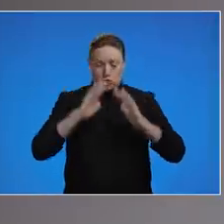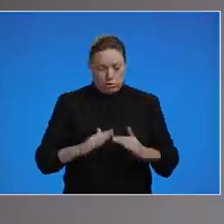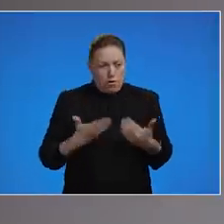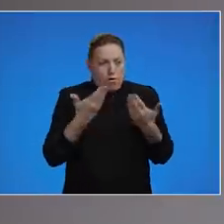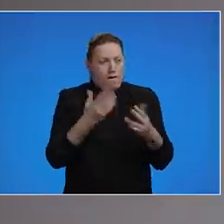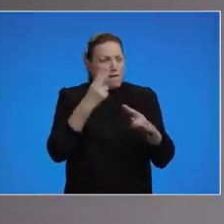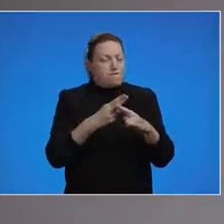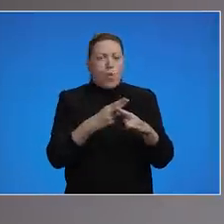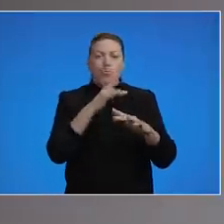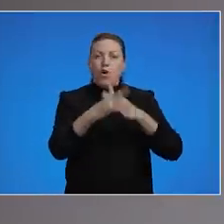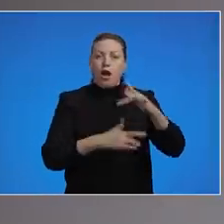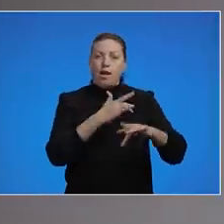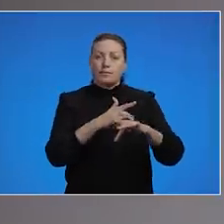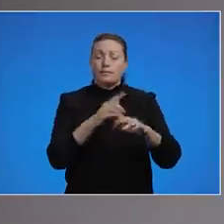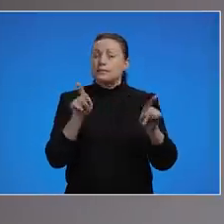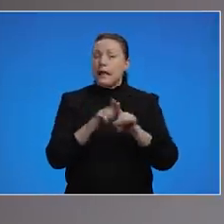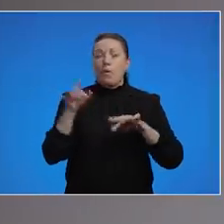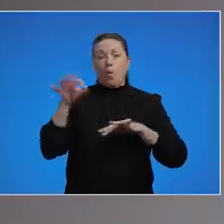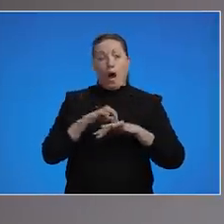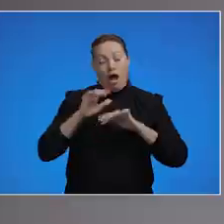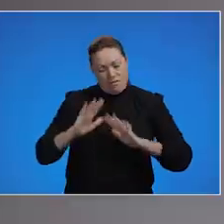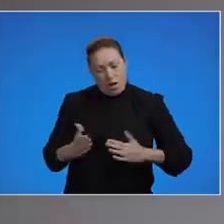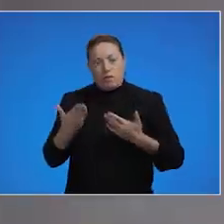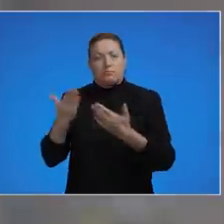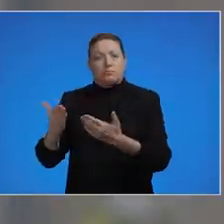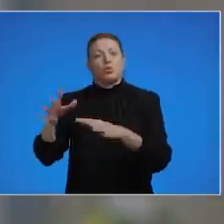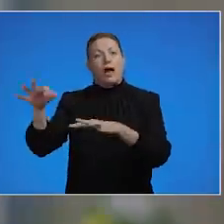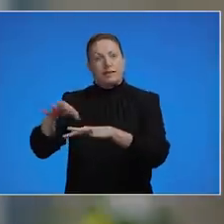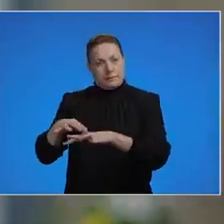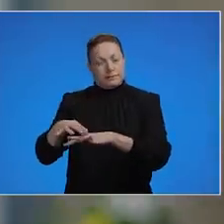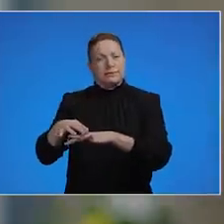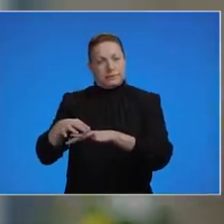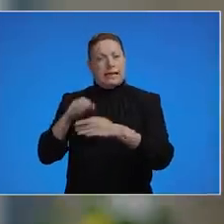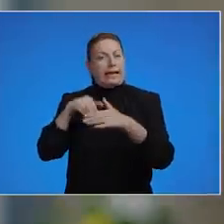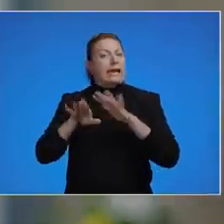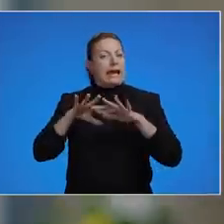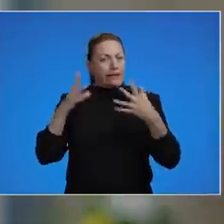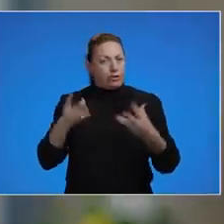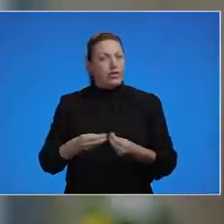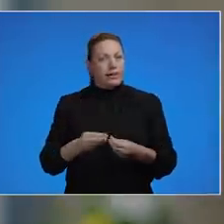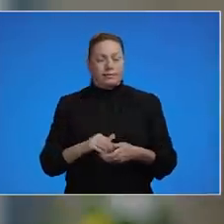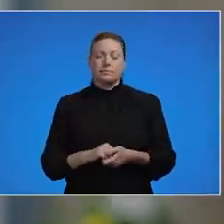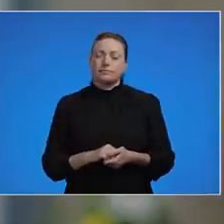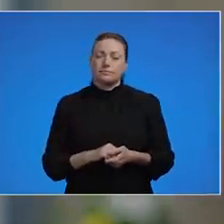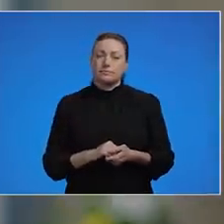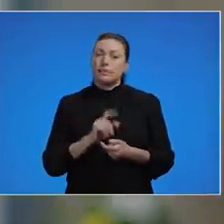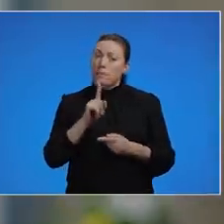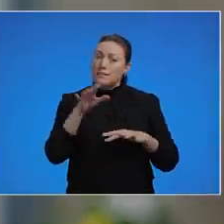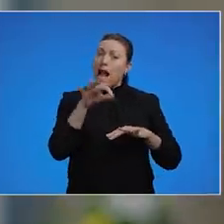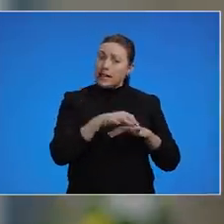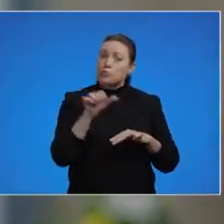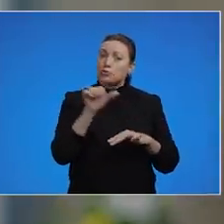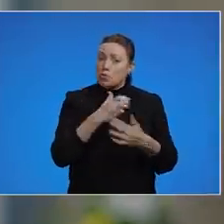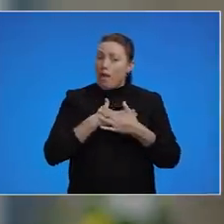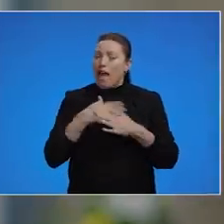should wives to their husbands. In everything. Husbands should love their wives just as Christ loved the